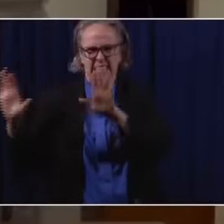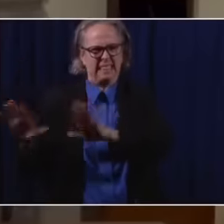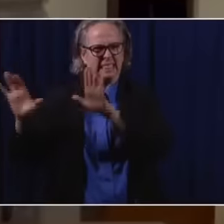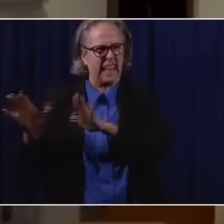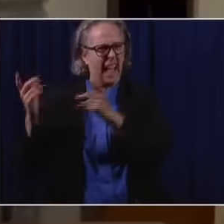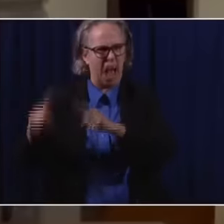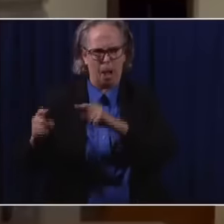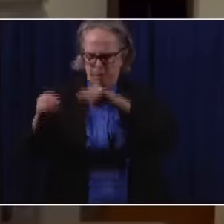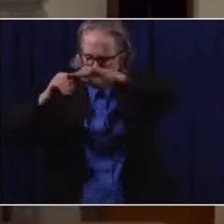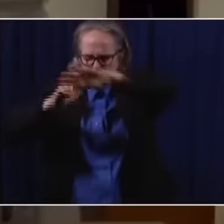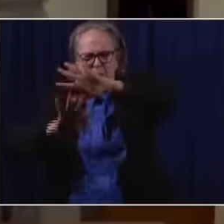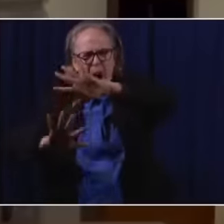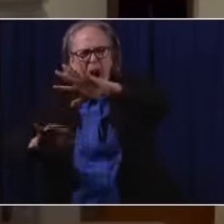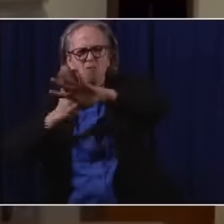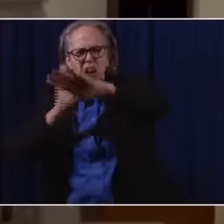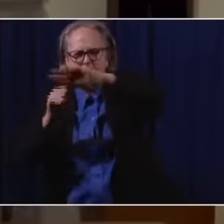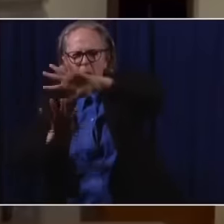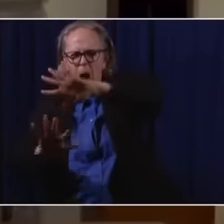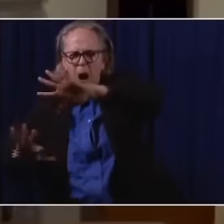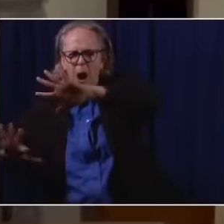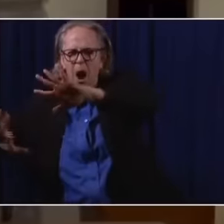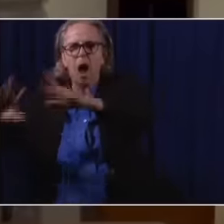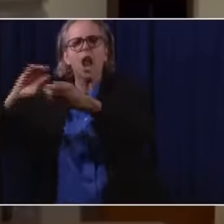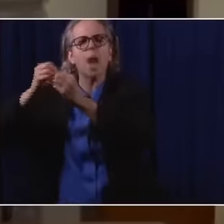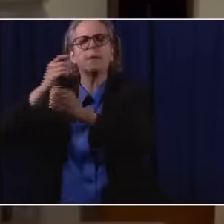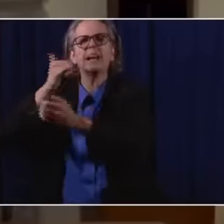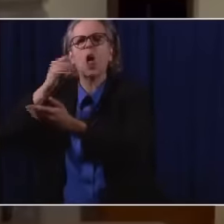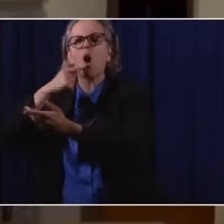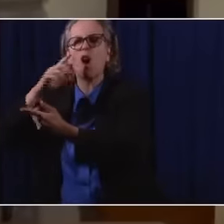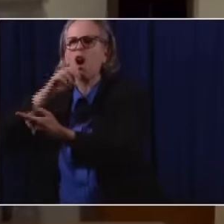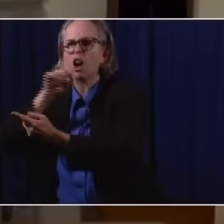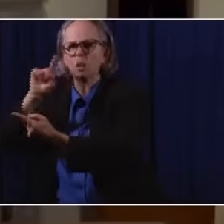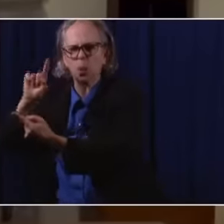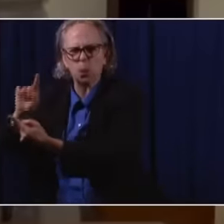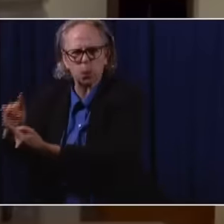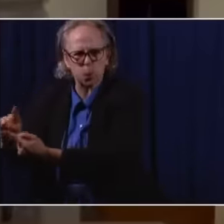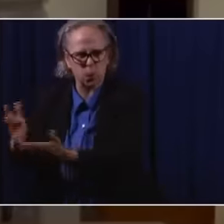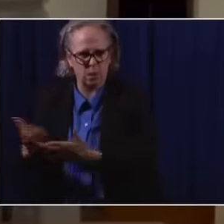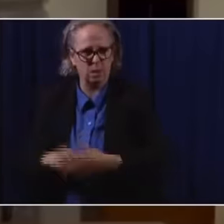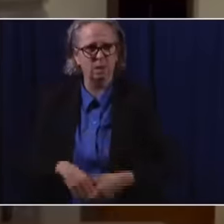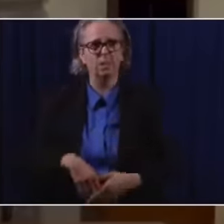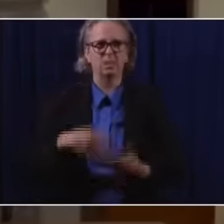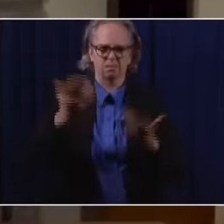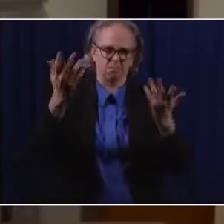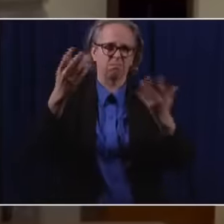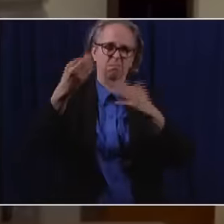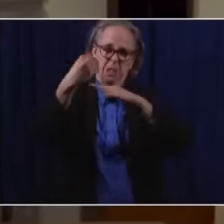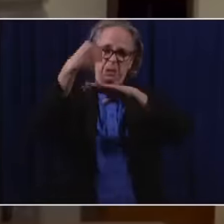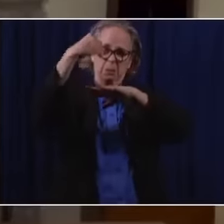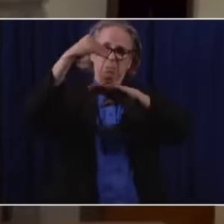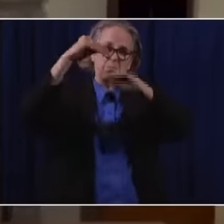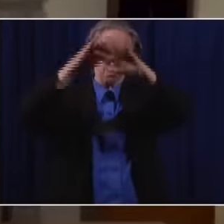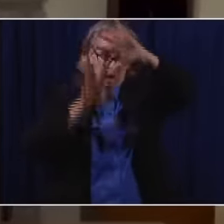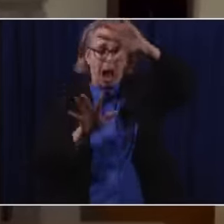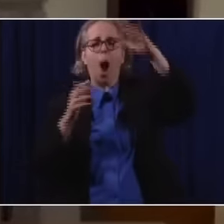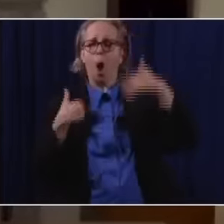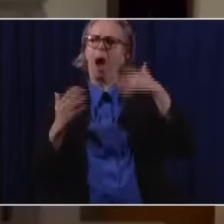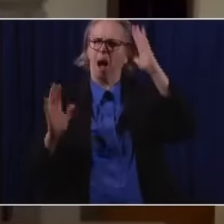states, there certainly is also significant spread among counties, between counties, as